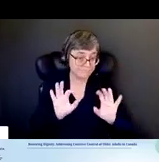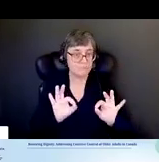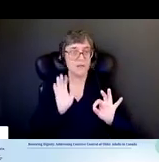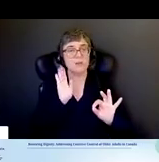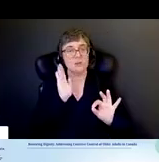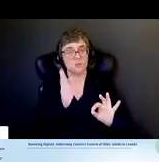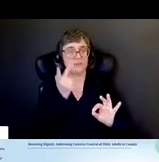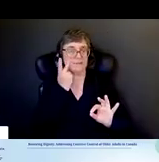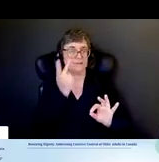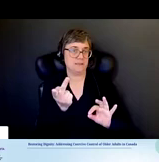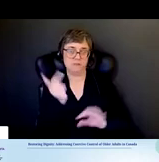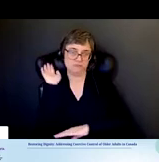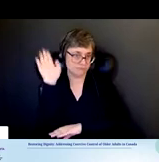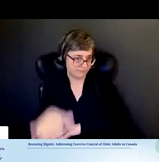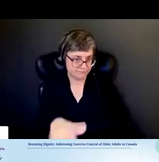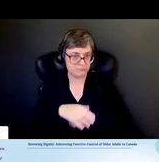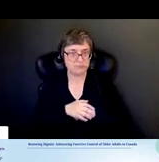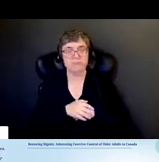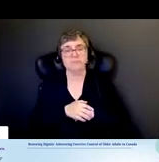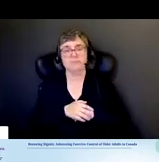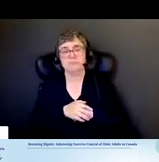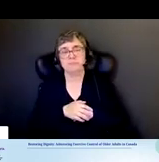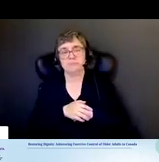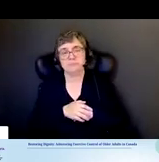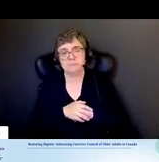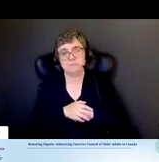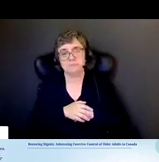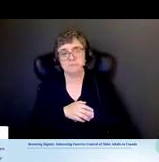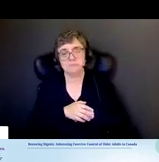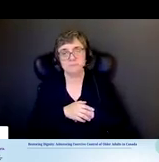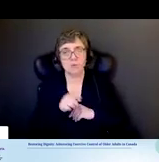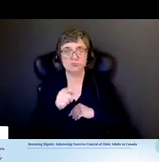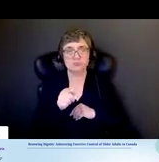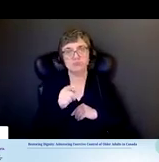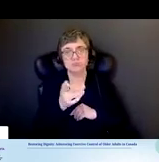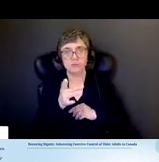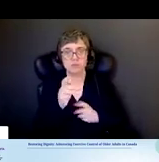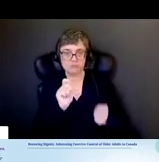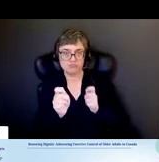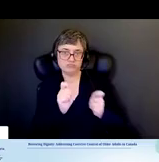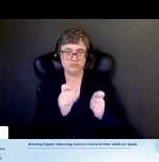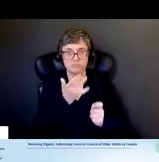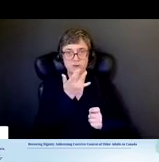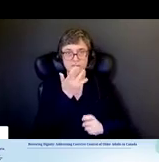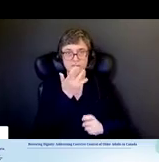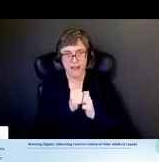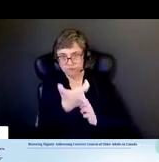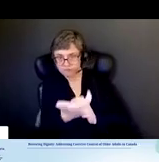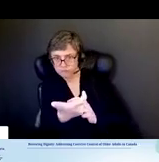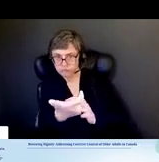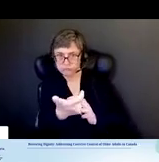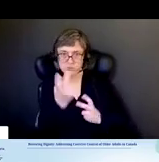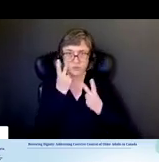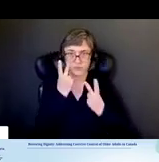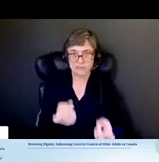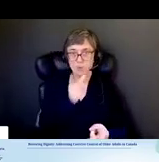an option to change how you view things on your screen, either through seeing the speaker